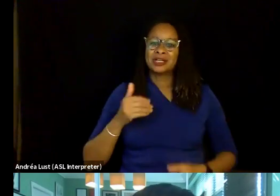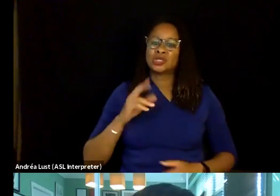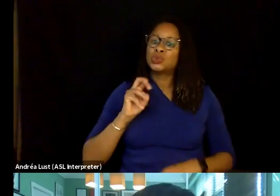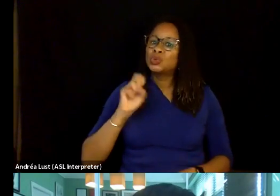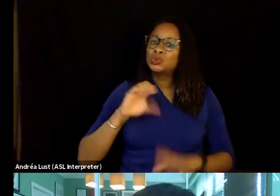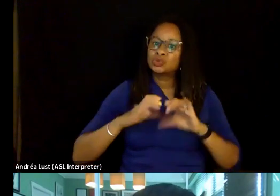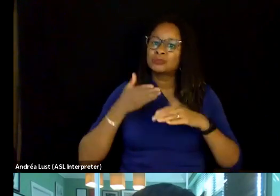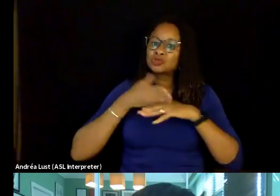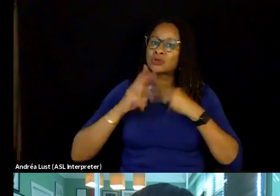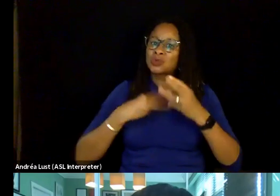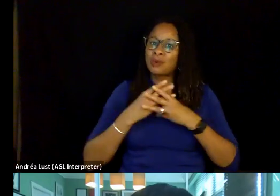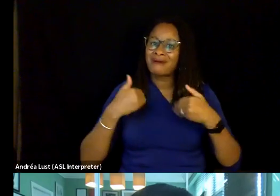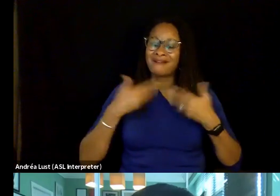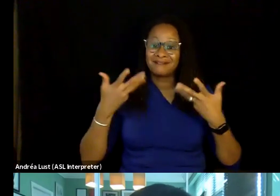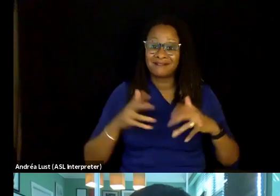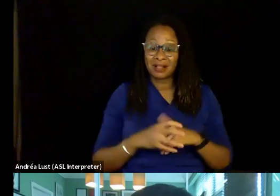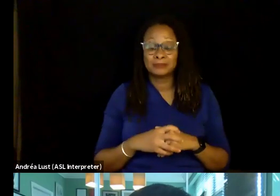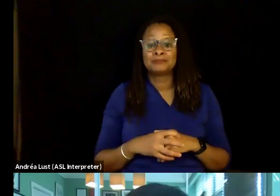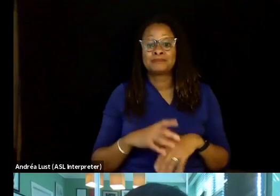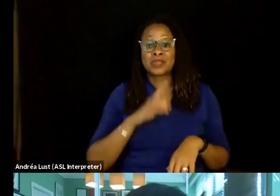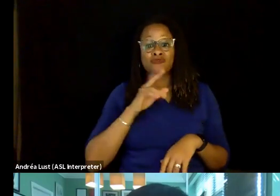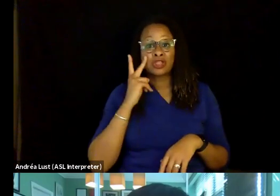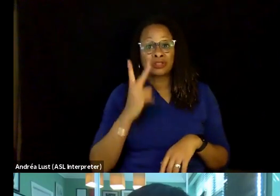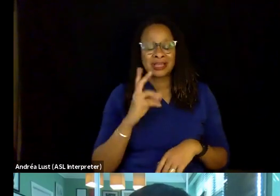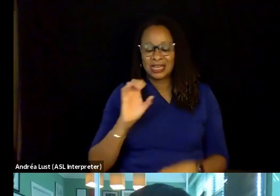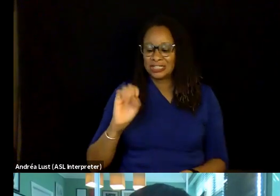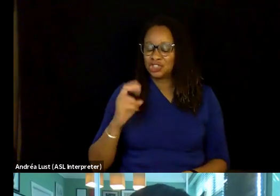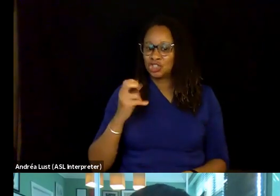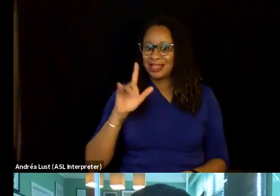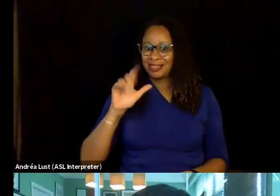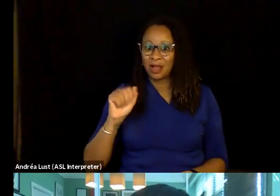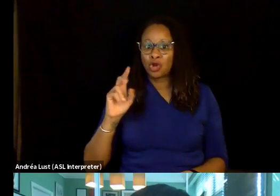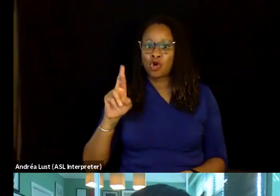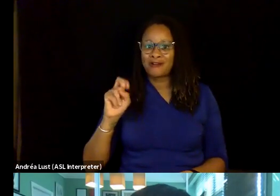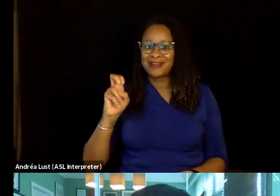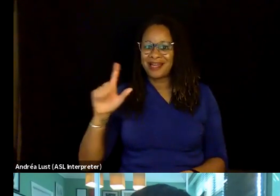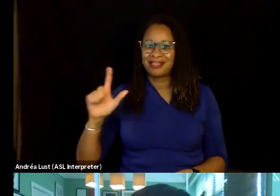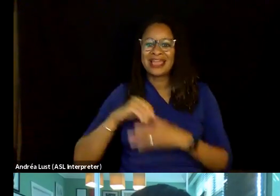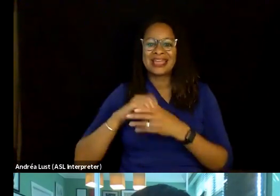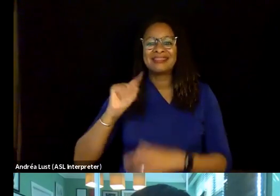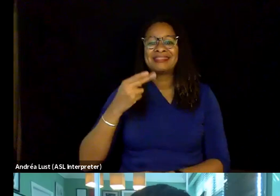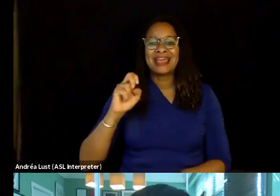I mean, if you really look at it, Sheila Coronel in The Atlantic wrote about how